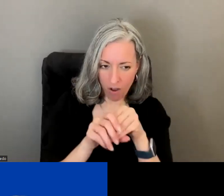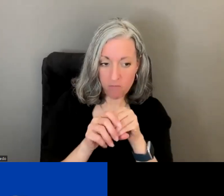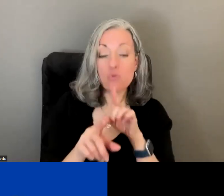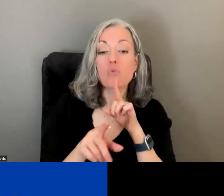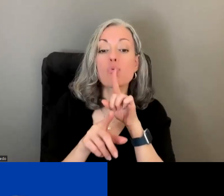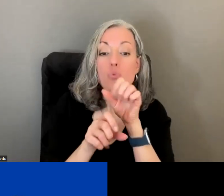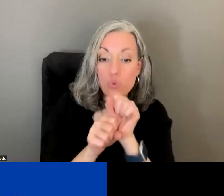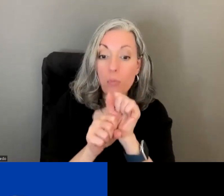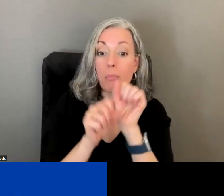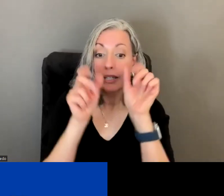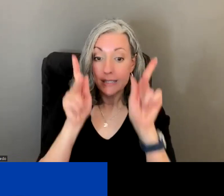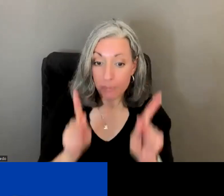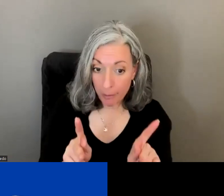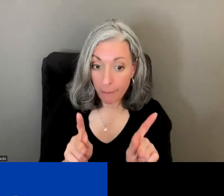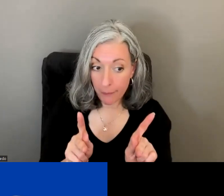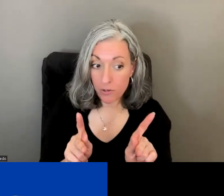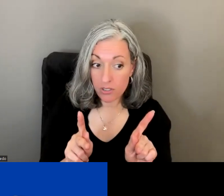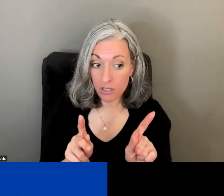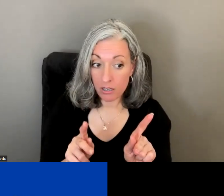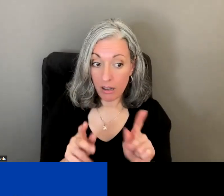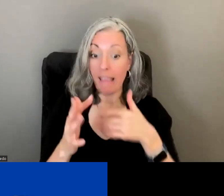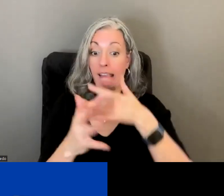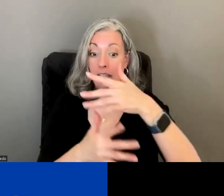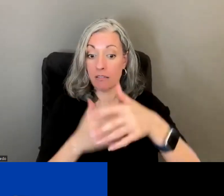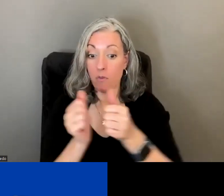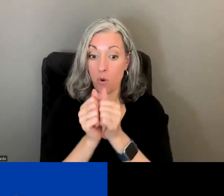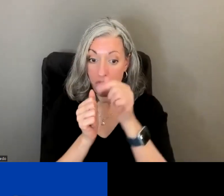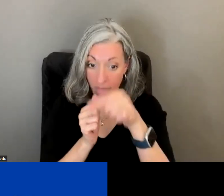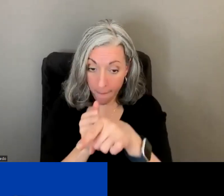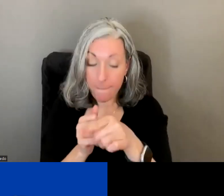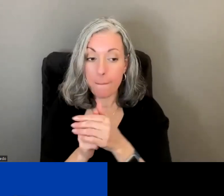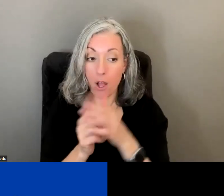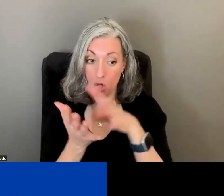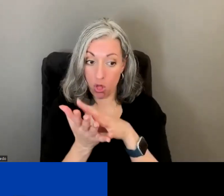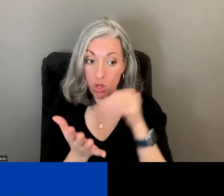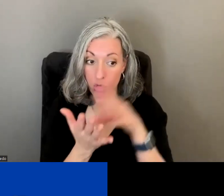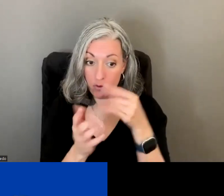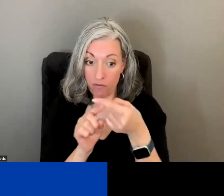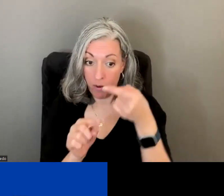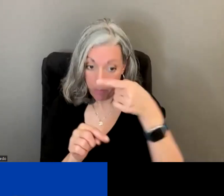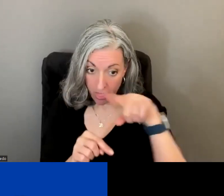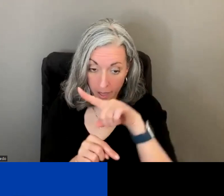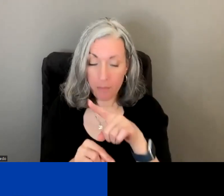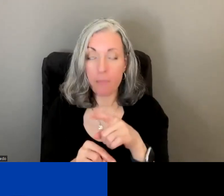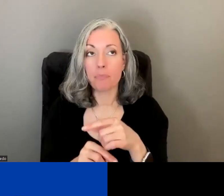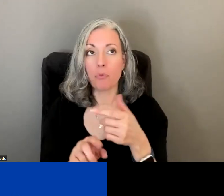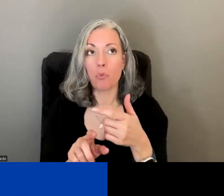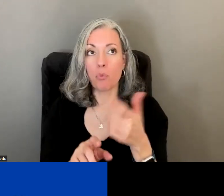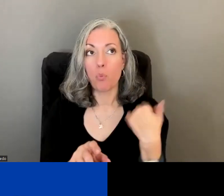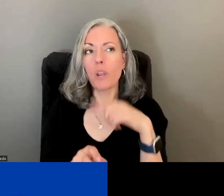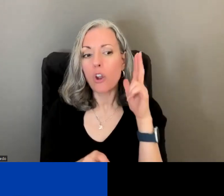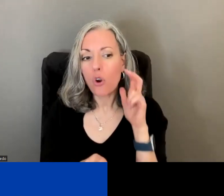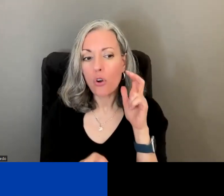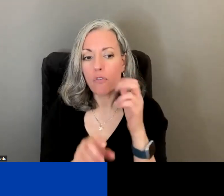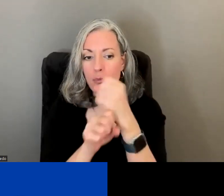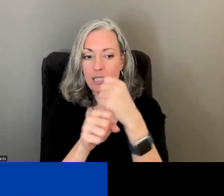and talking and engaging. That was the one that had where, we heard from state policymakers that